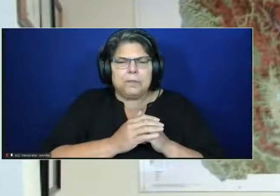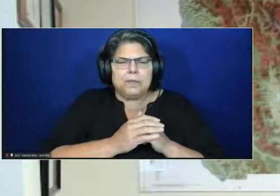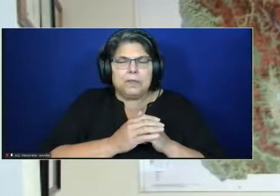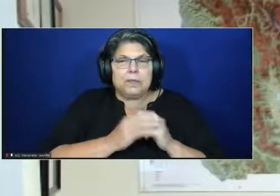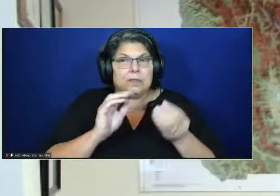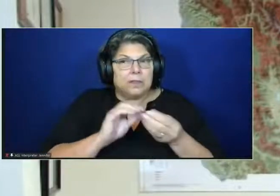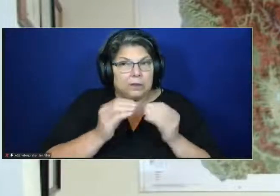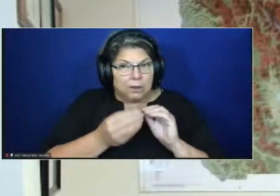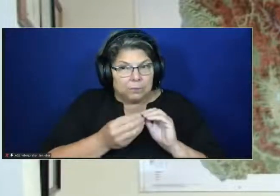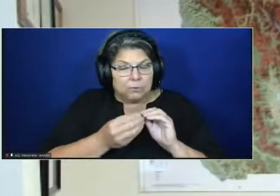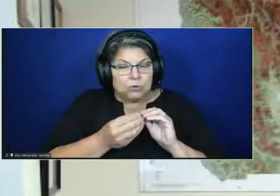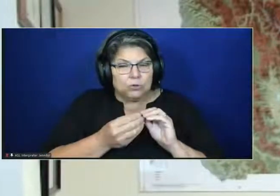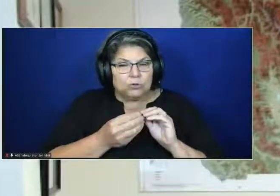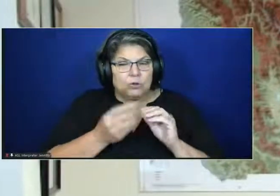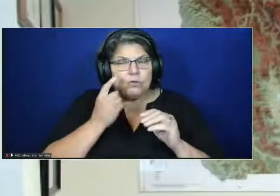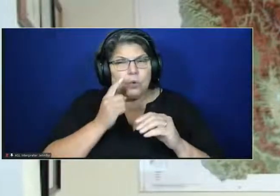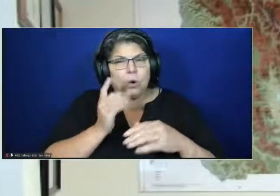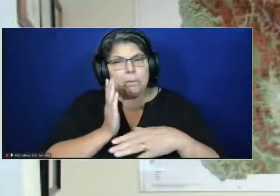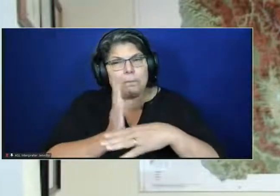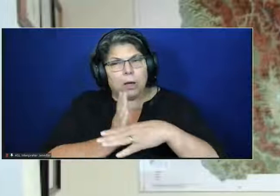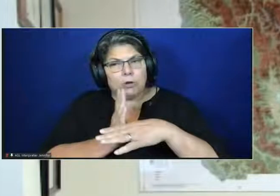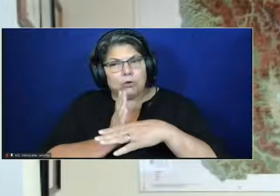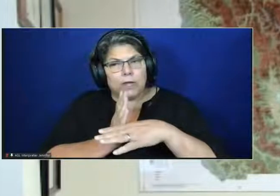for a moderate